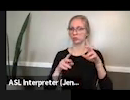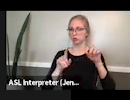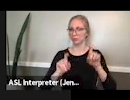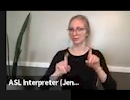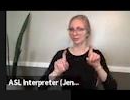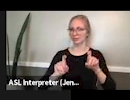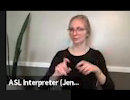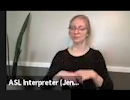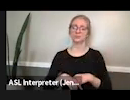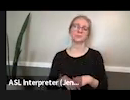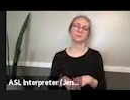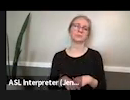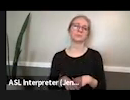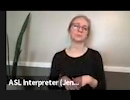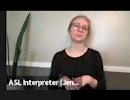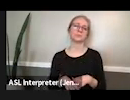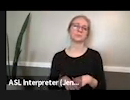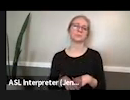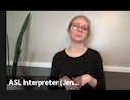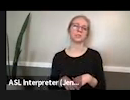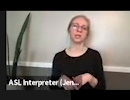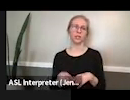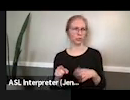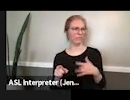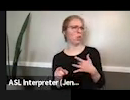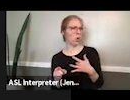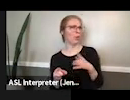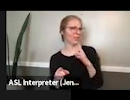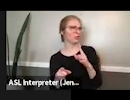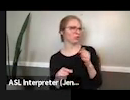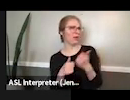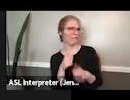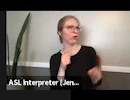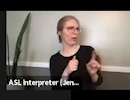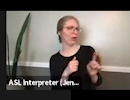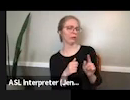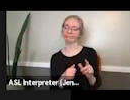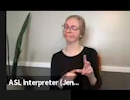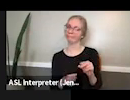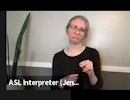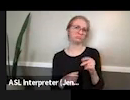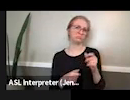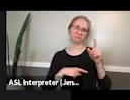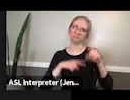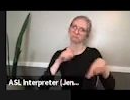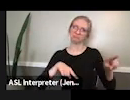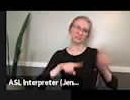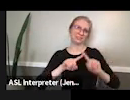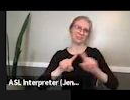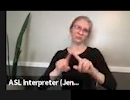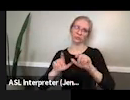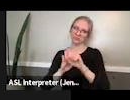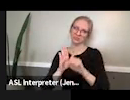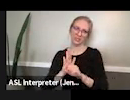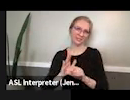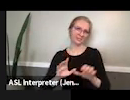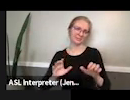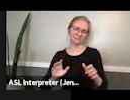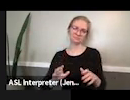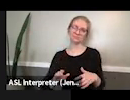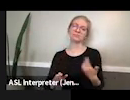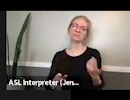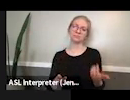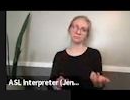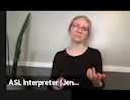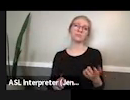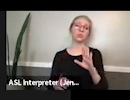your state, and you say, well, this is true everywhere. No, it's not. States are different. In your state, an infant who does